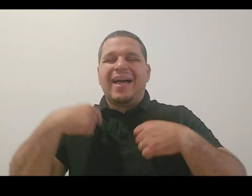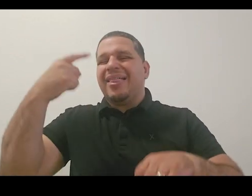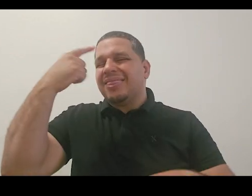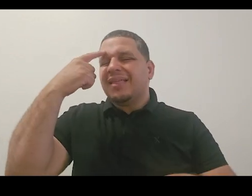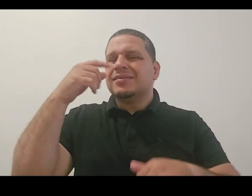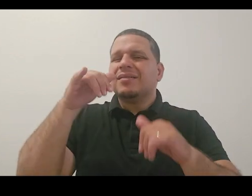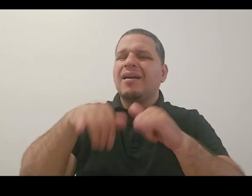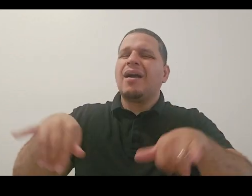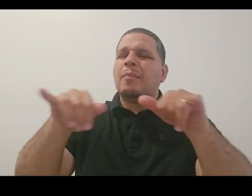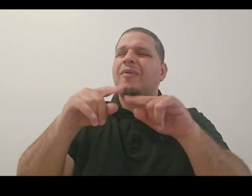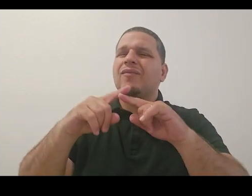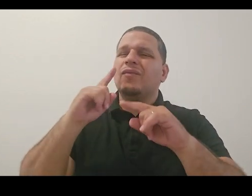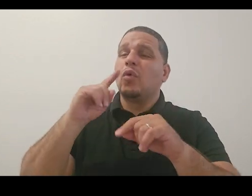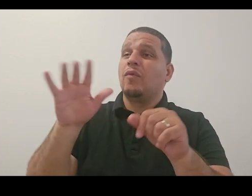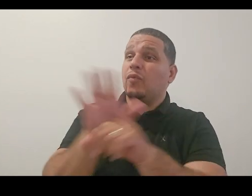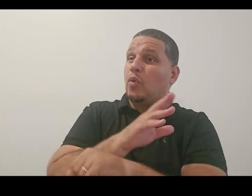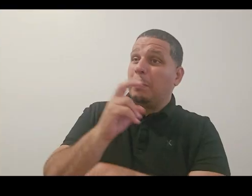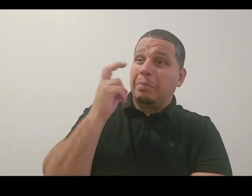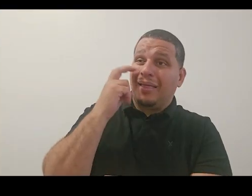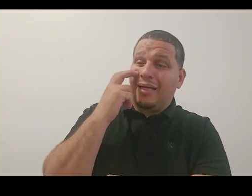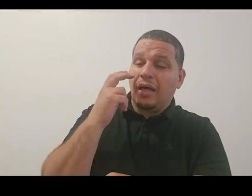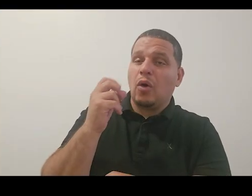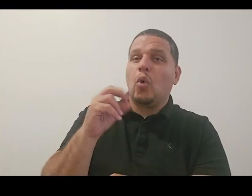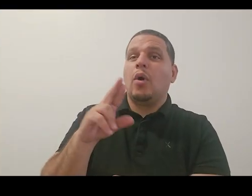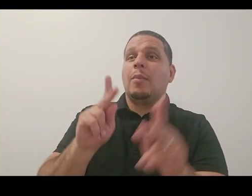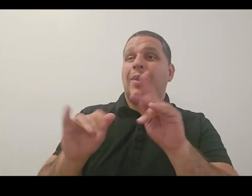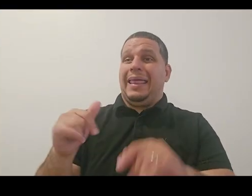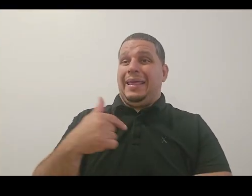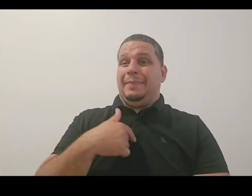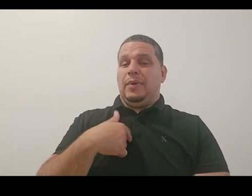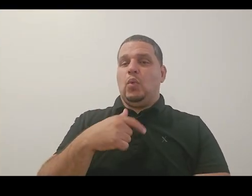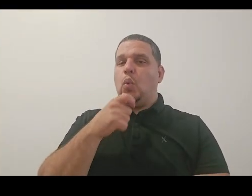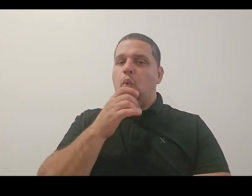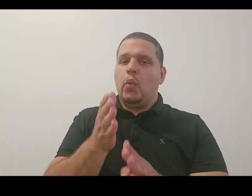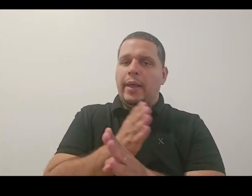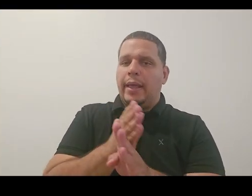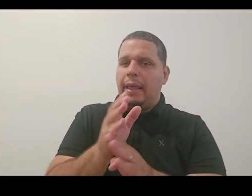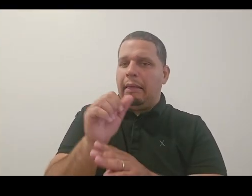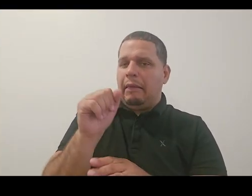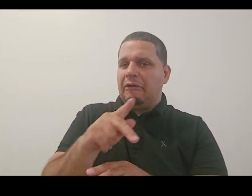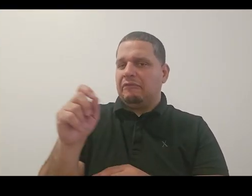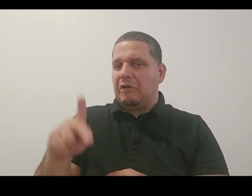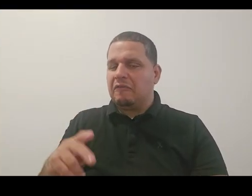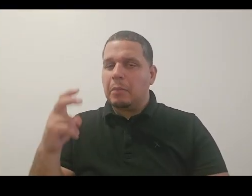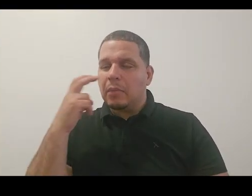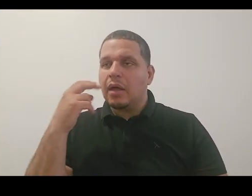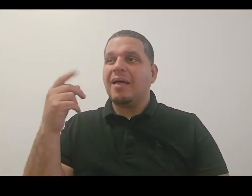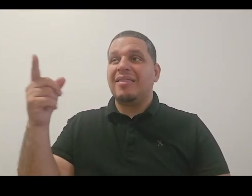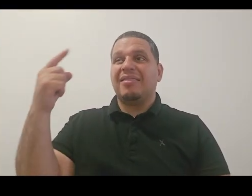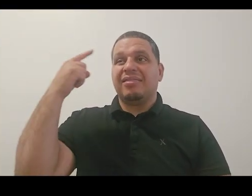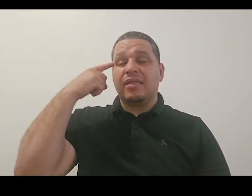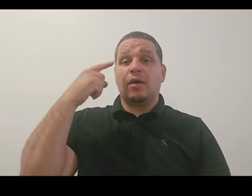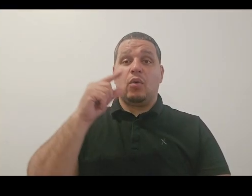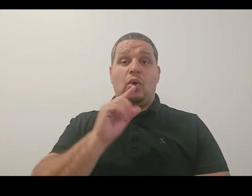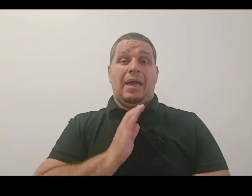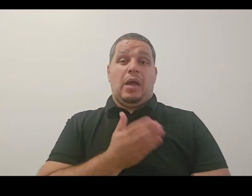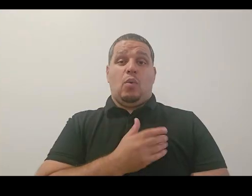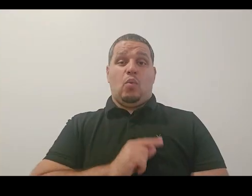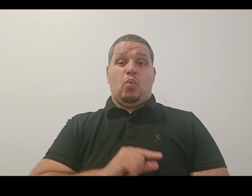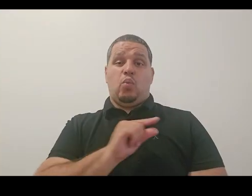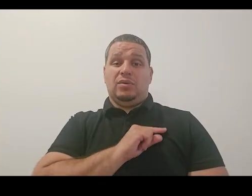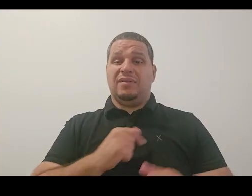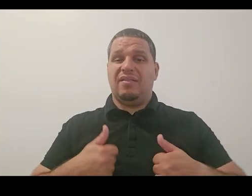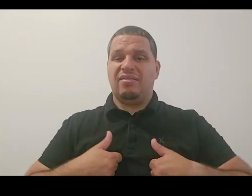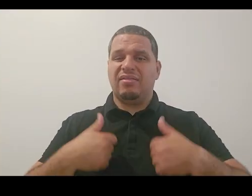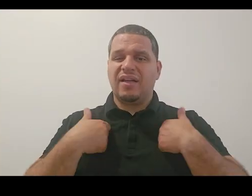is common for both totally blind people and people like me who are in between, is that our quality of